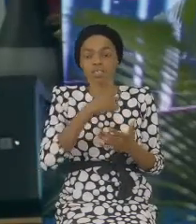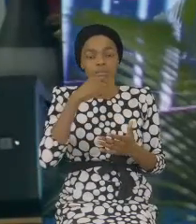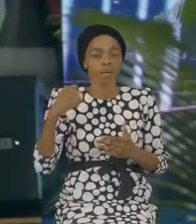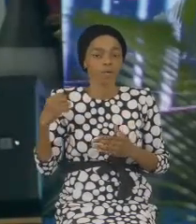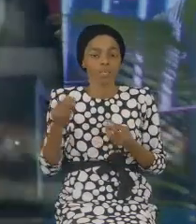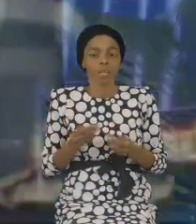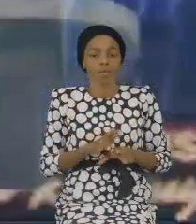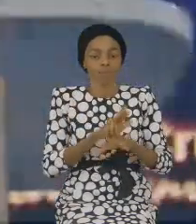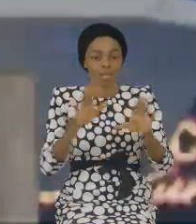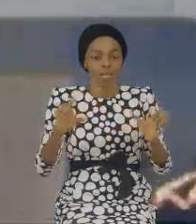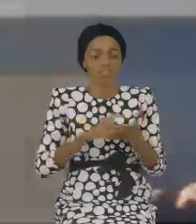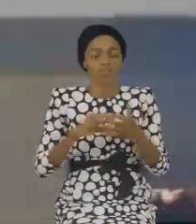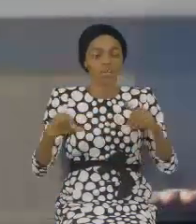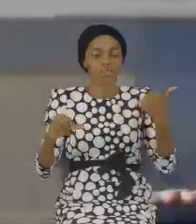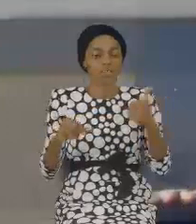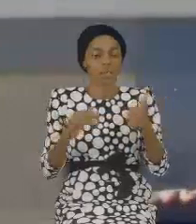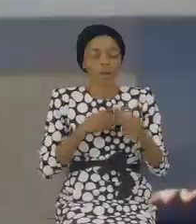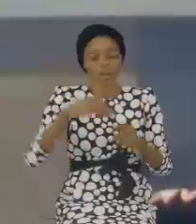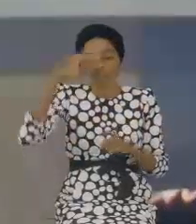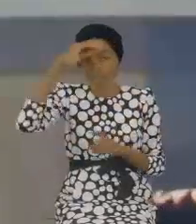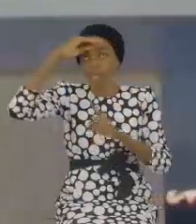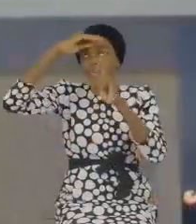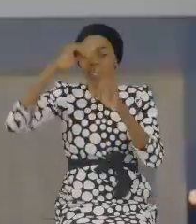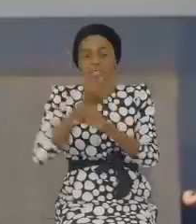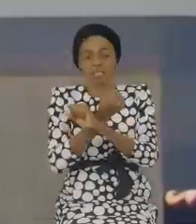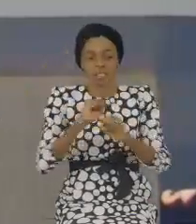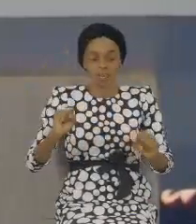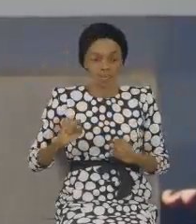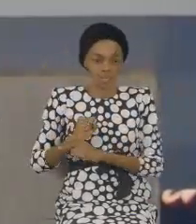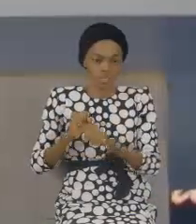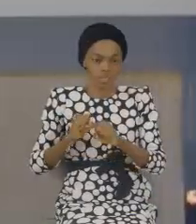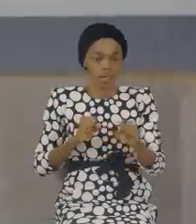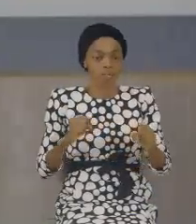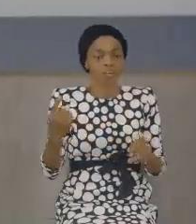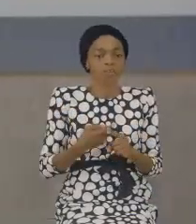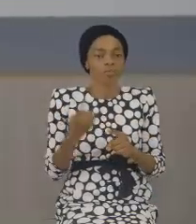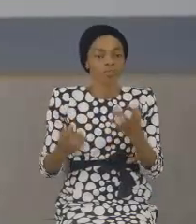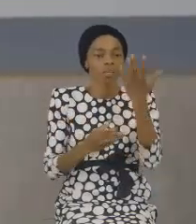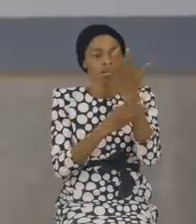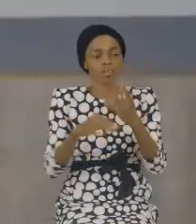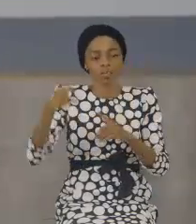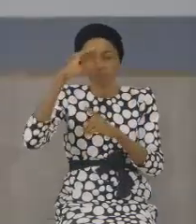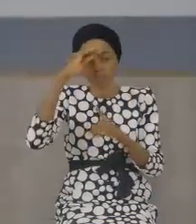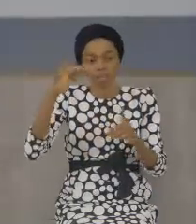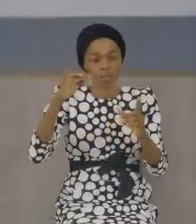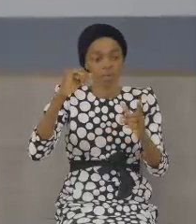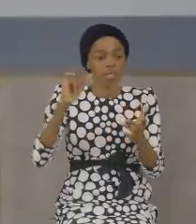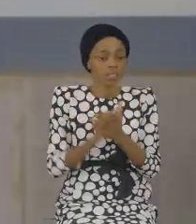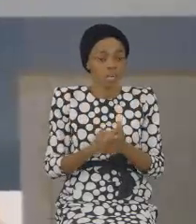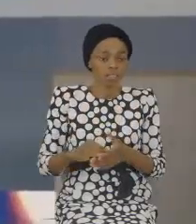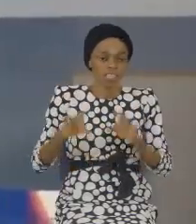Look at verse 10. In verse 10 it says, and he saved them from the hand of him that hated them,